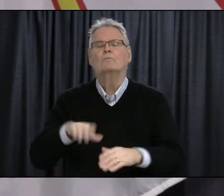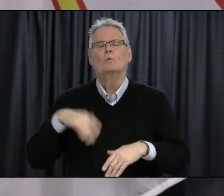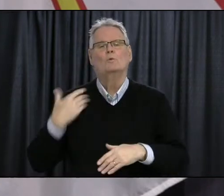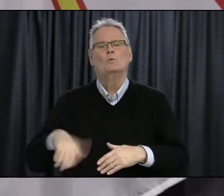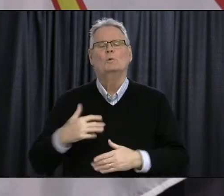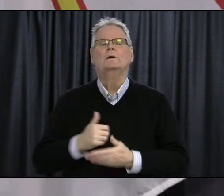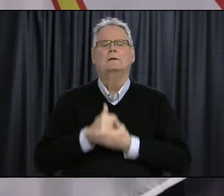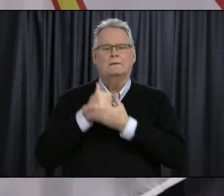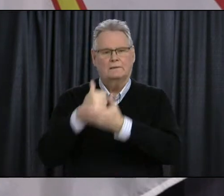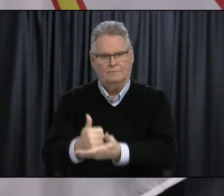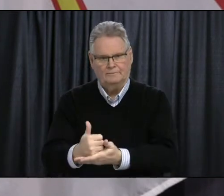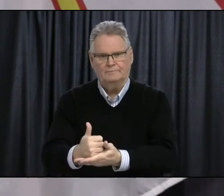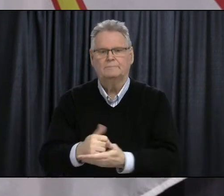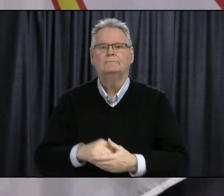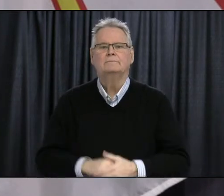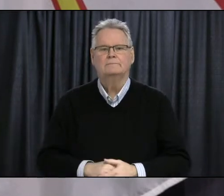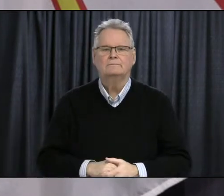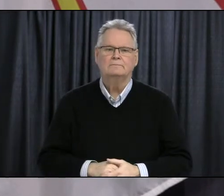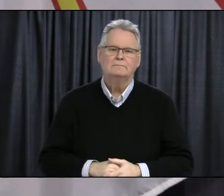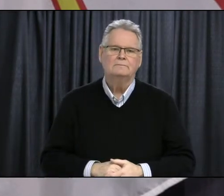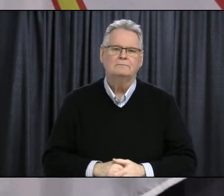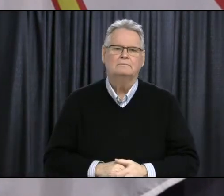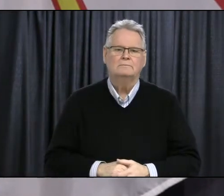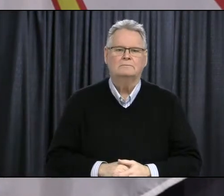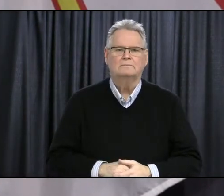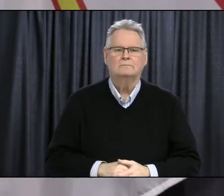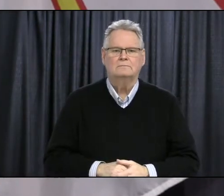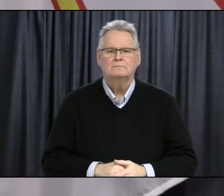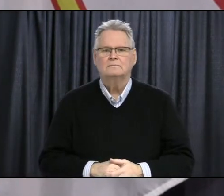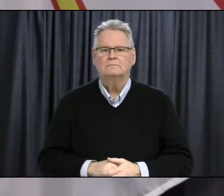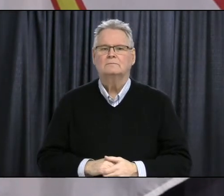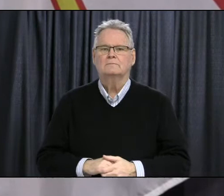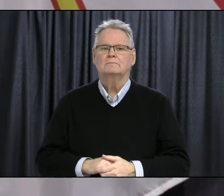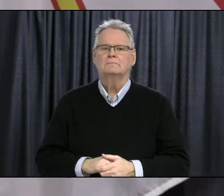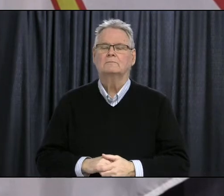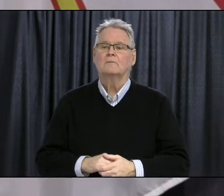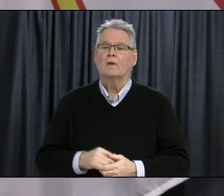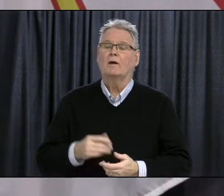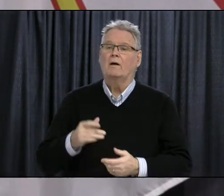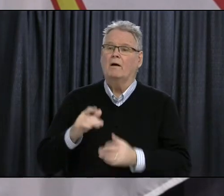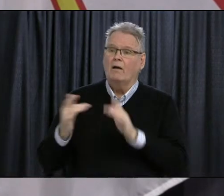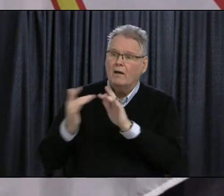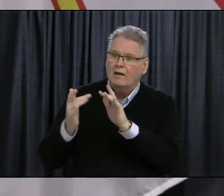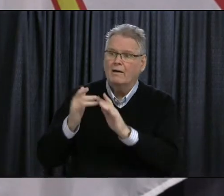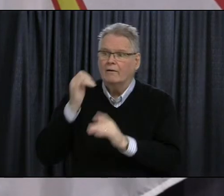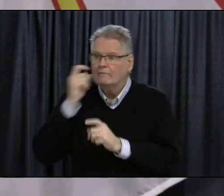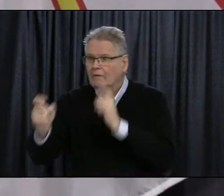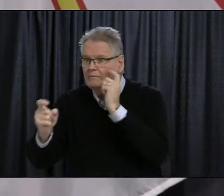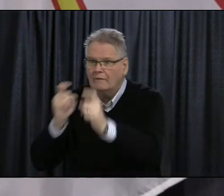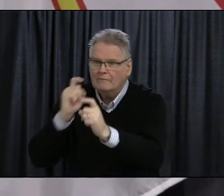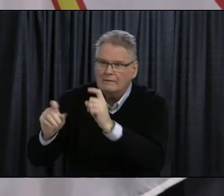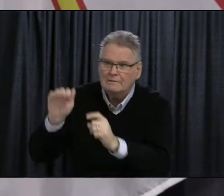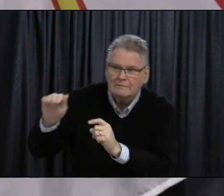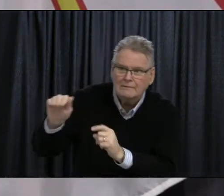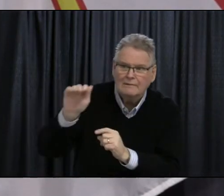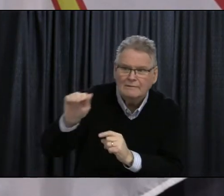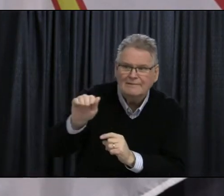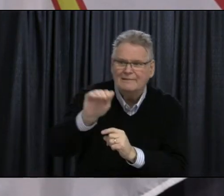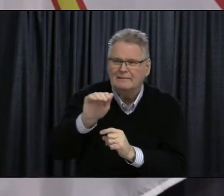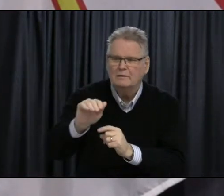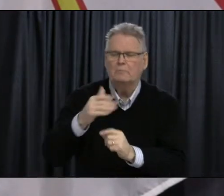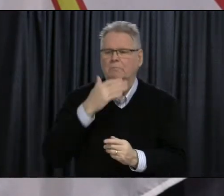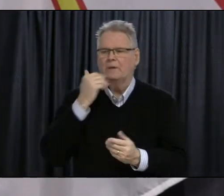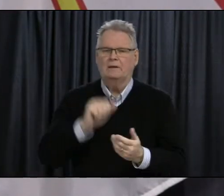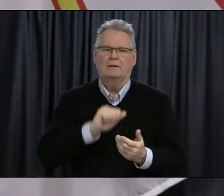alerted if you are a close contact of a COVID case. This will go a long way in helping us to do our job. The situation